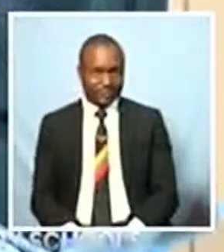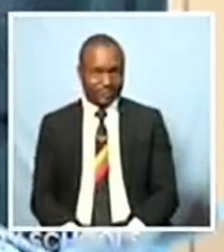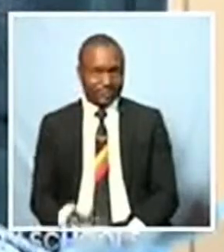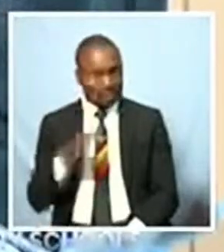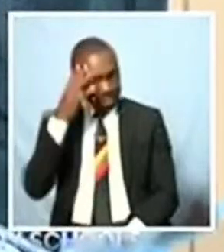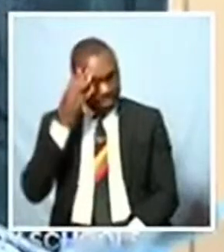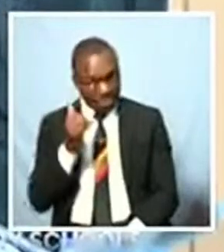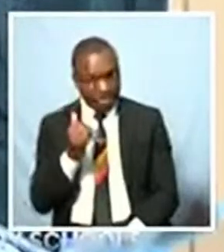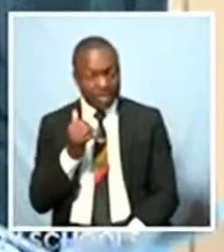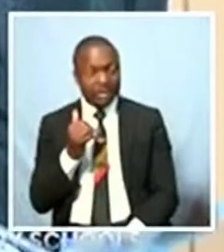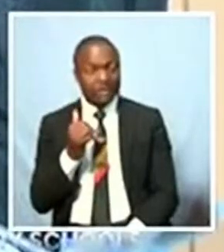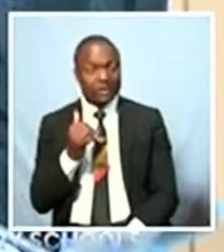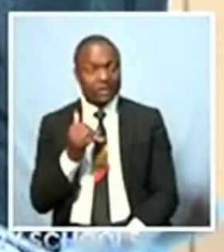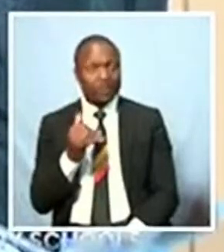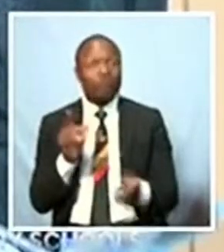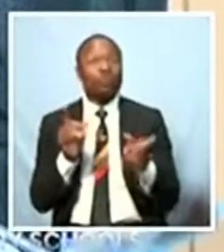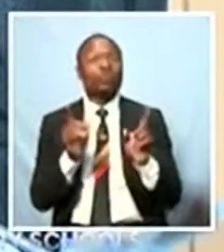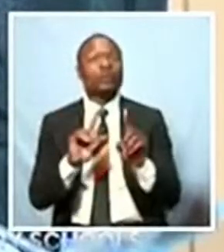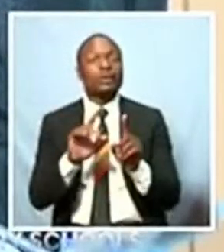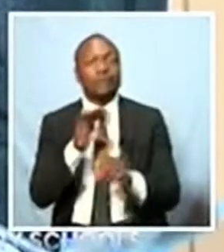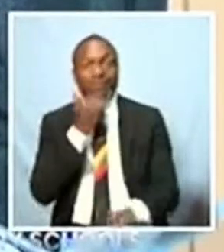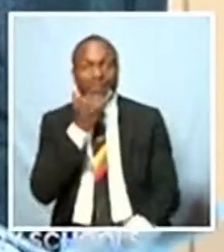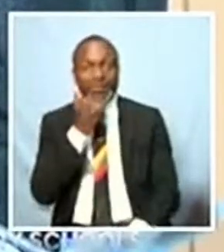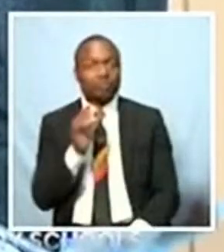Where have we gone wrong?